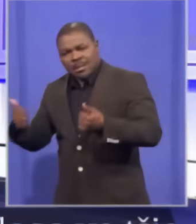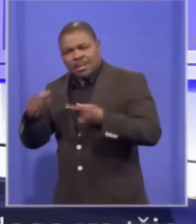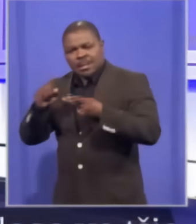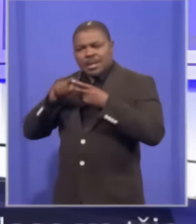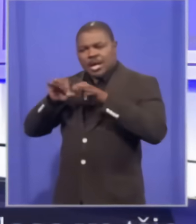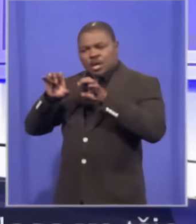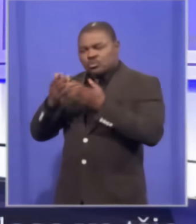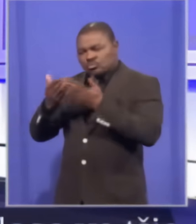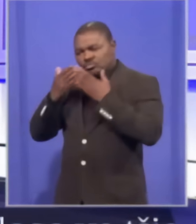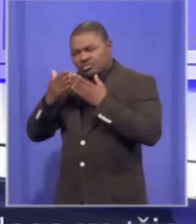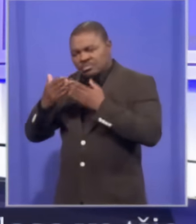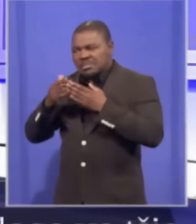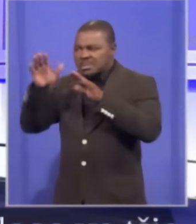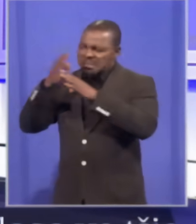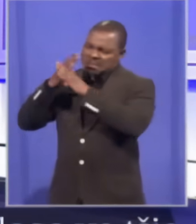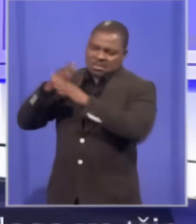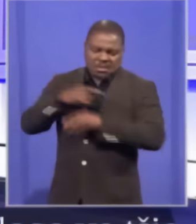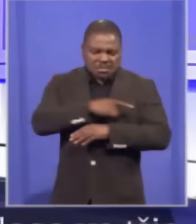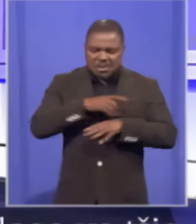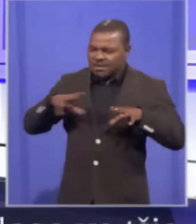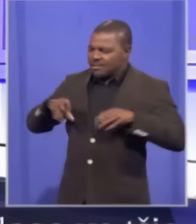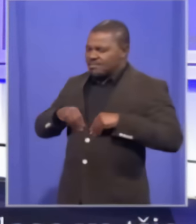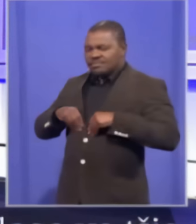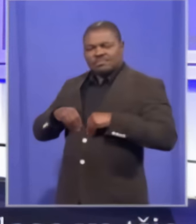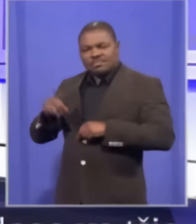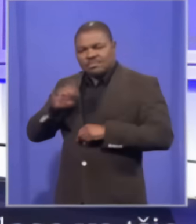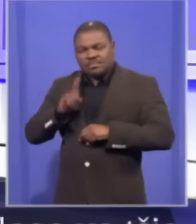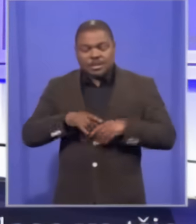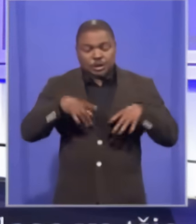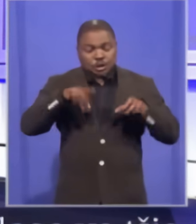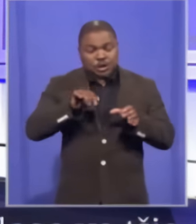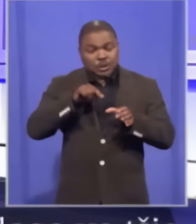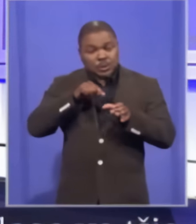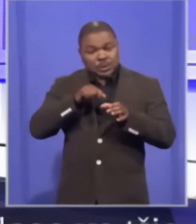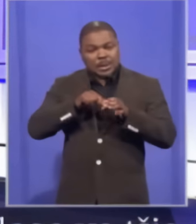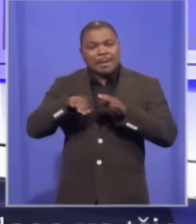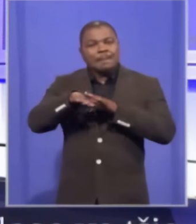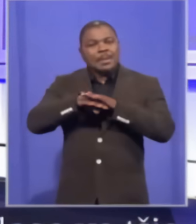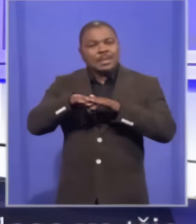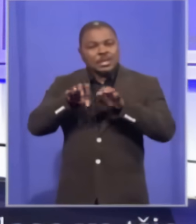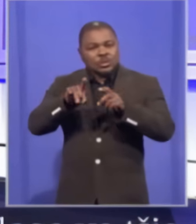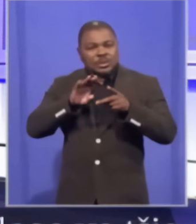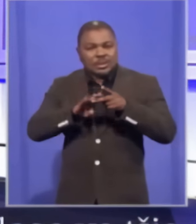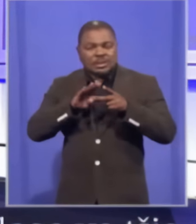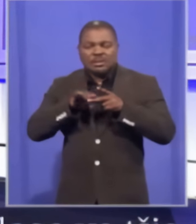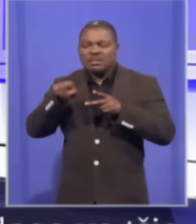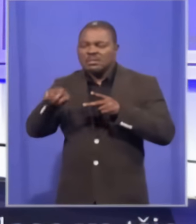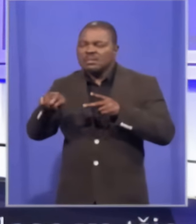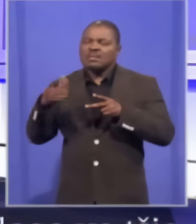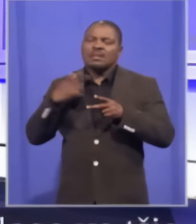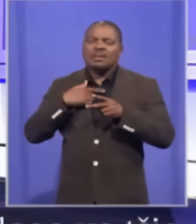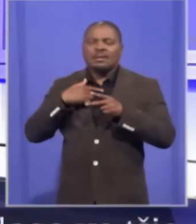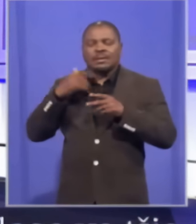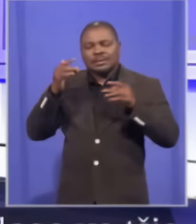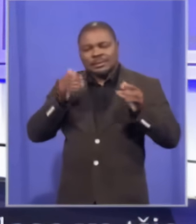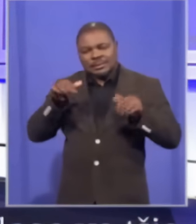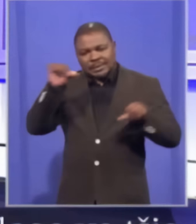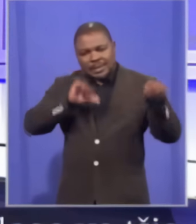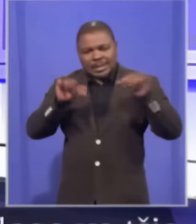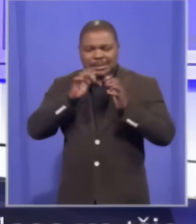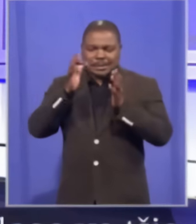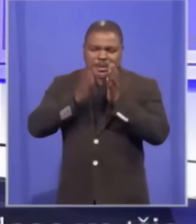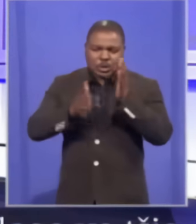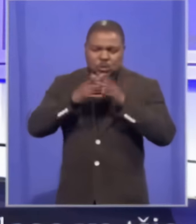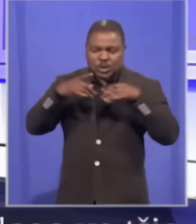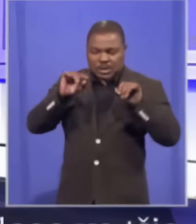go tsena dikolo ka mononageng. Modulasetulo wa komiti ya tša maphelo le thuto ya motheo ga mmogo le industri ya tša mahlale le bohlami ba